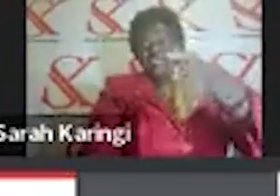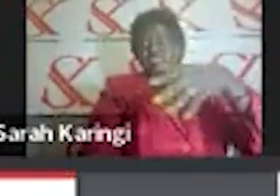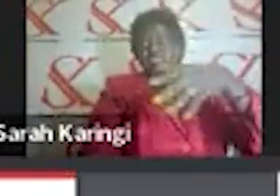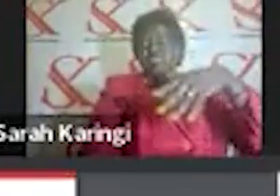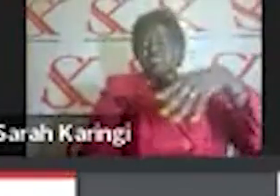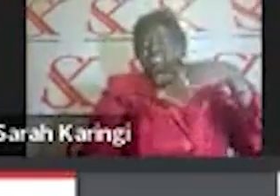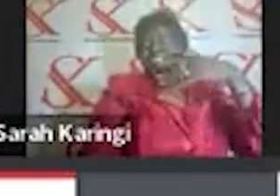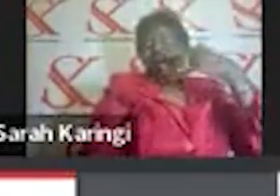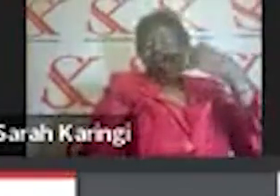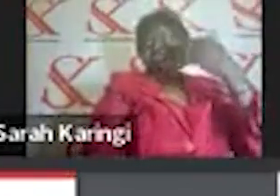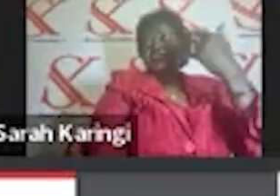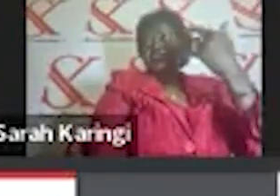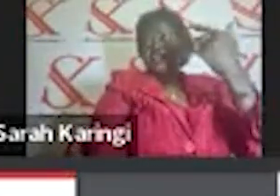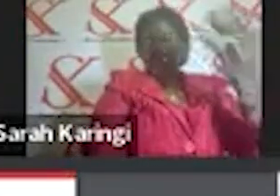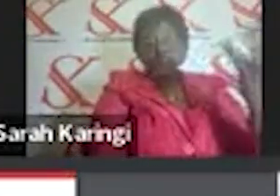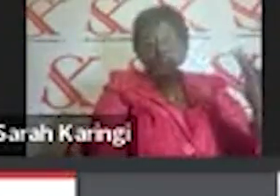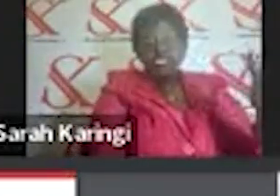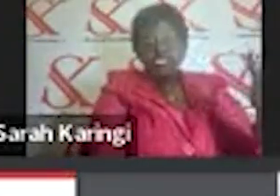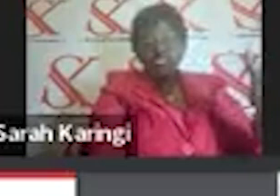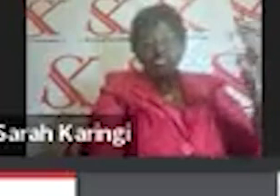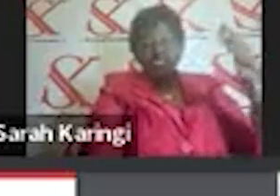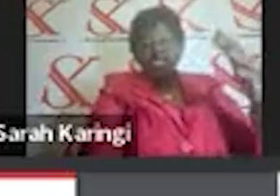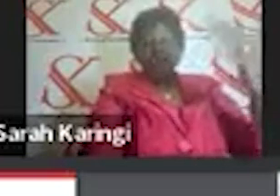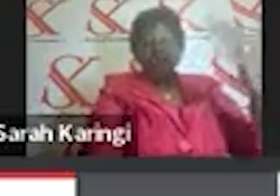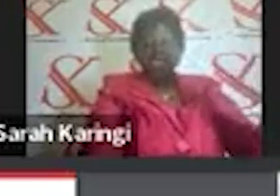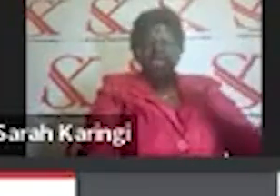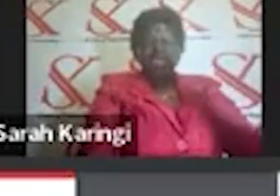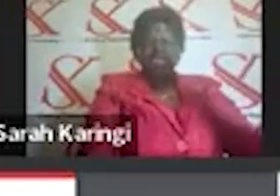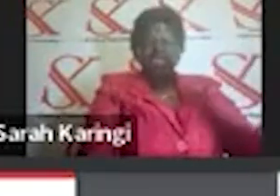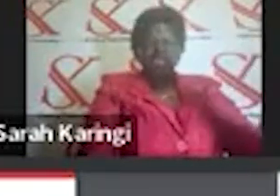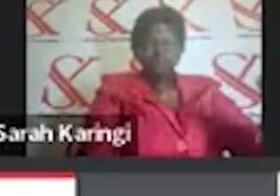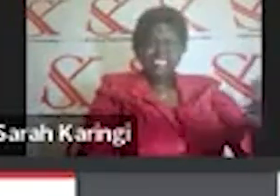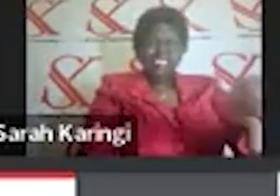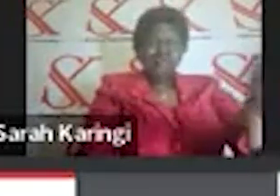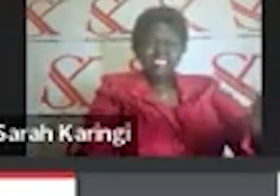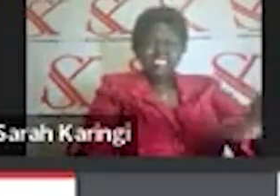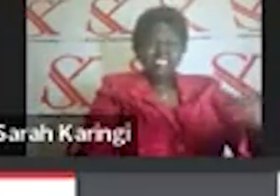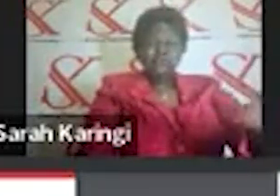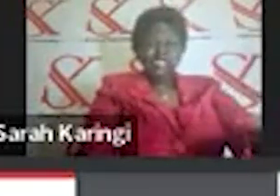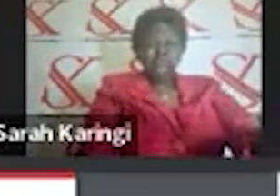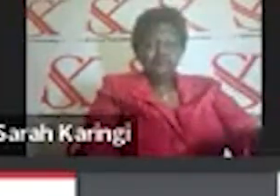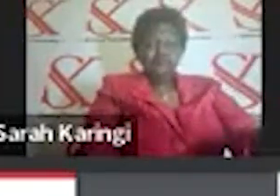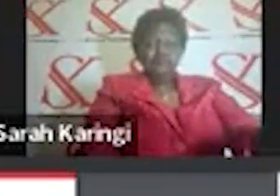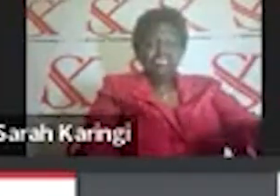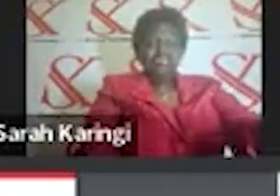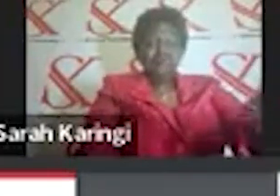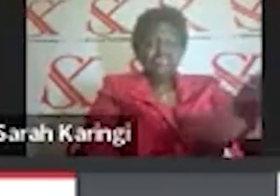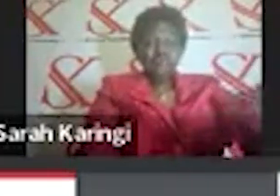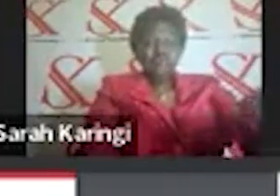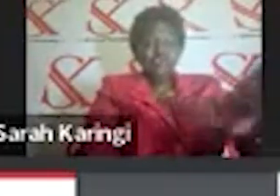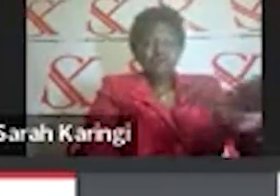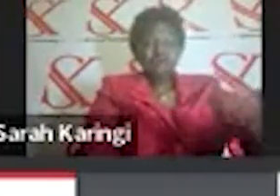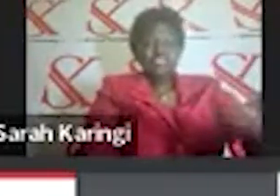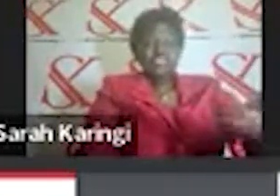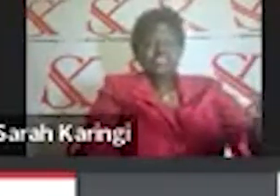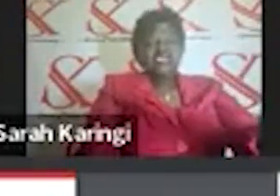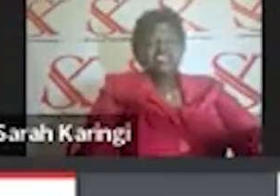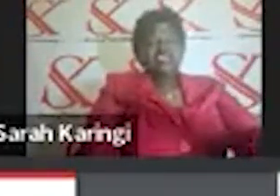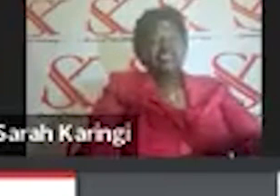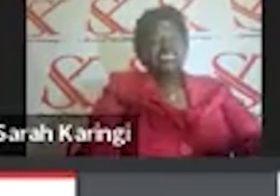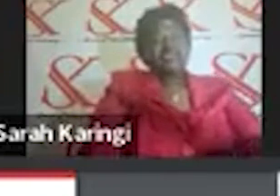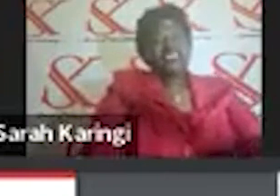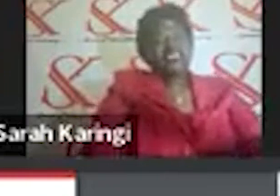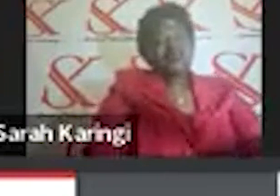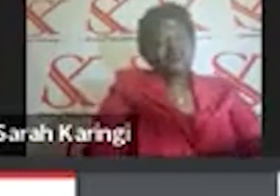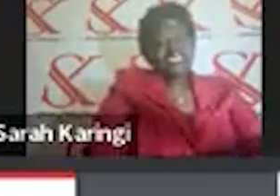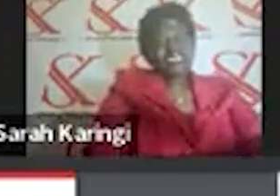is fear, others is like lack of confidence, and many other things. But then I would say that just to put a few of them, and of course some of you have put here.